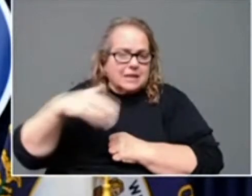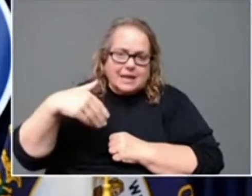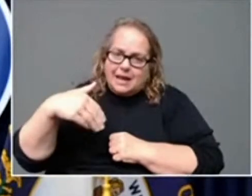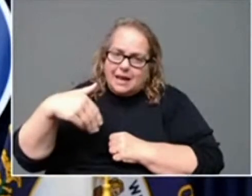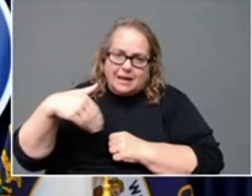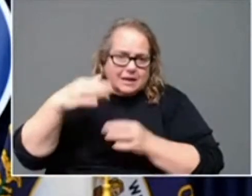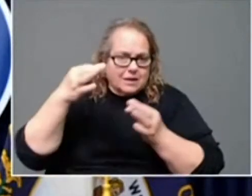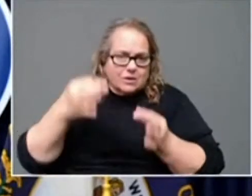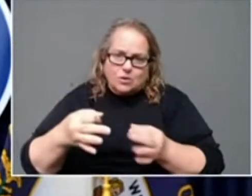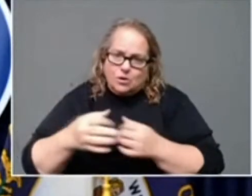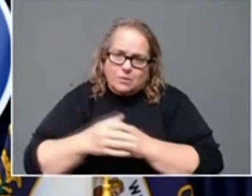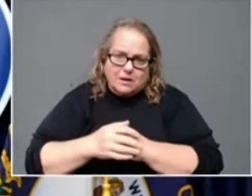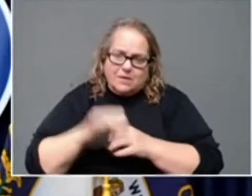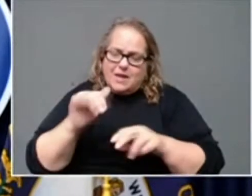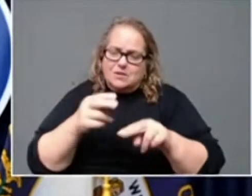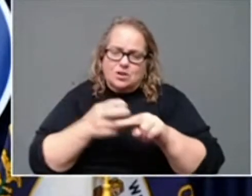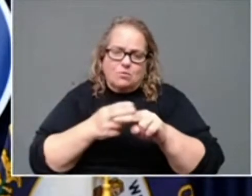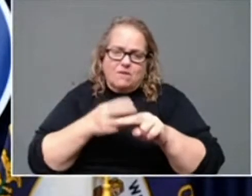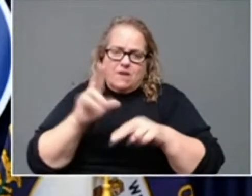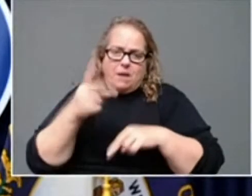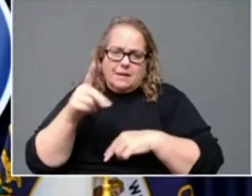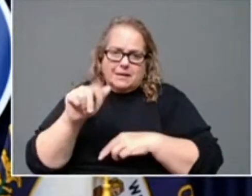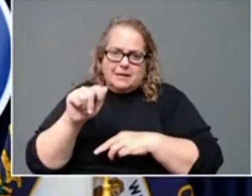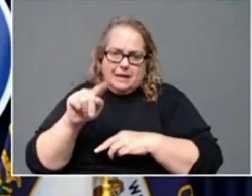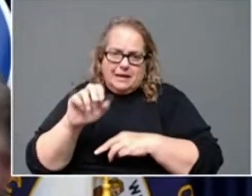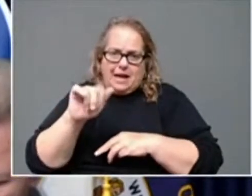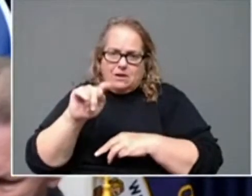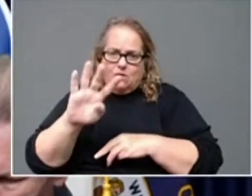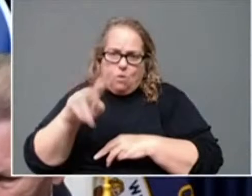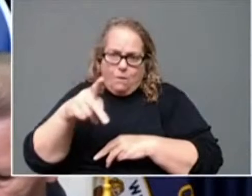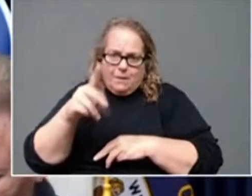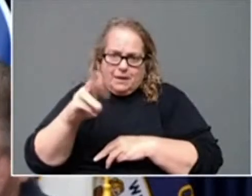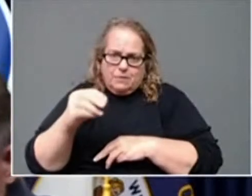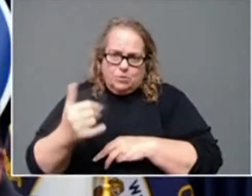brief update of where we're at 4 p.m. today.